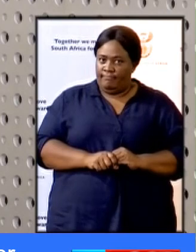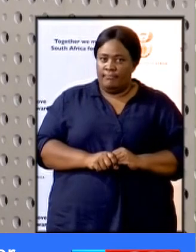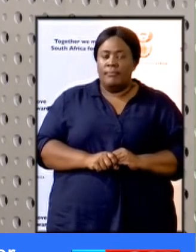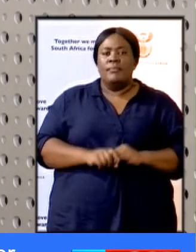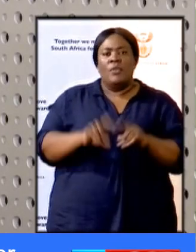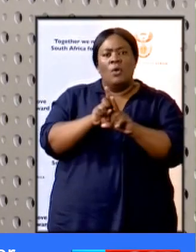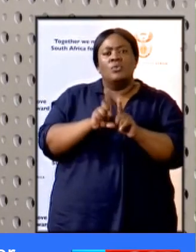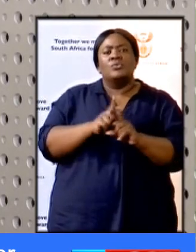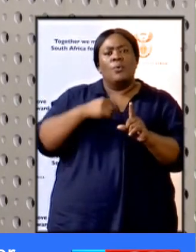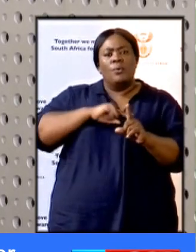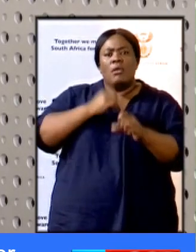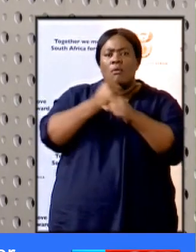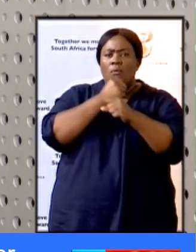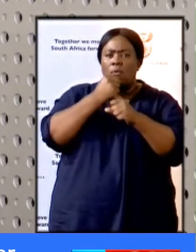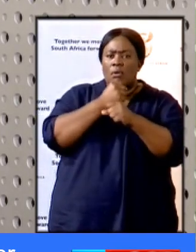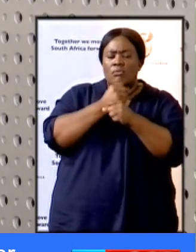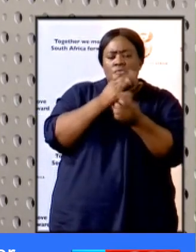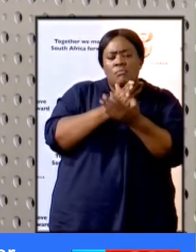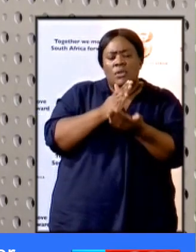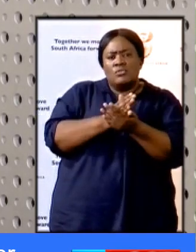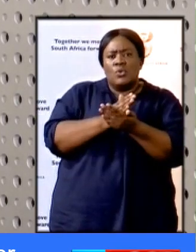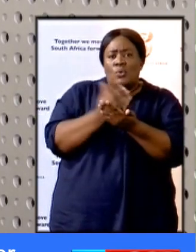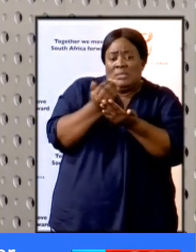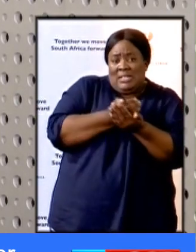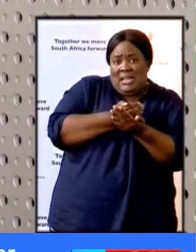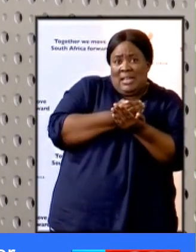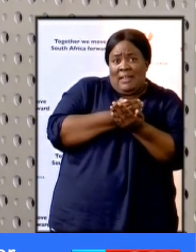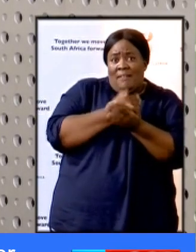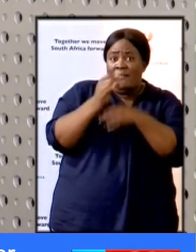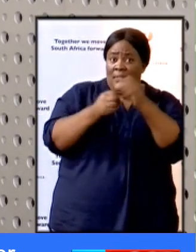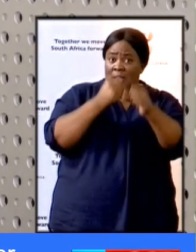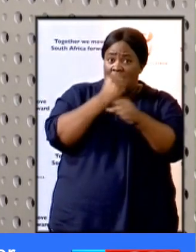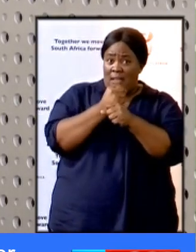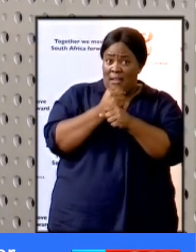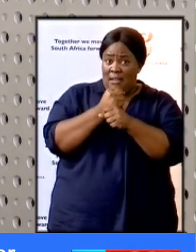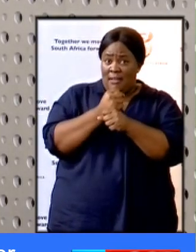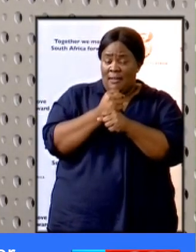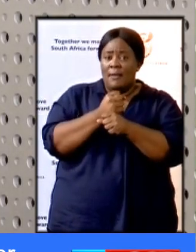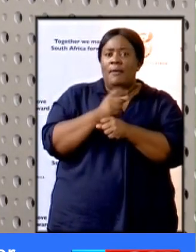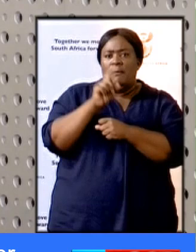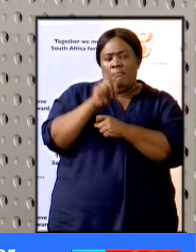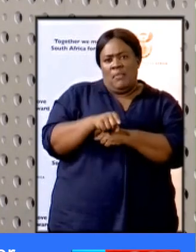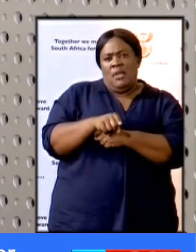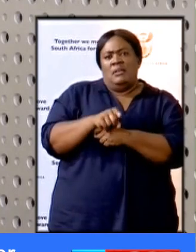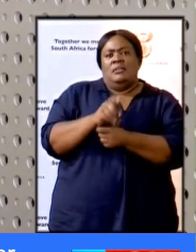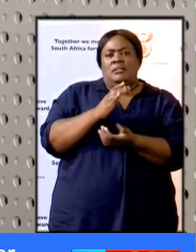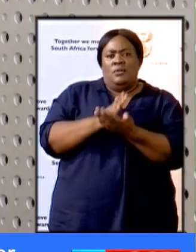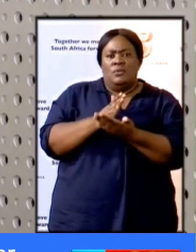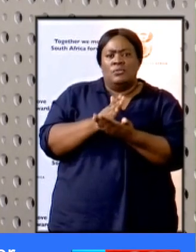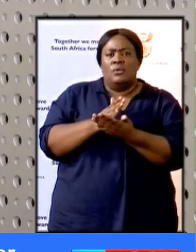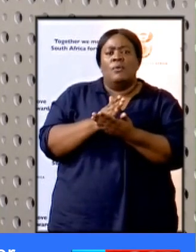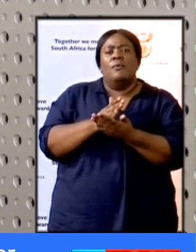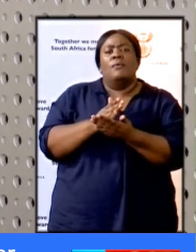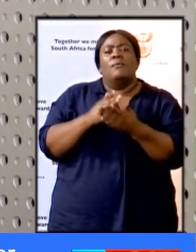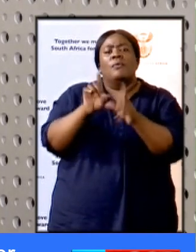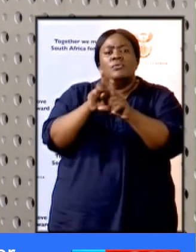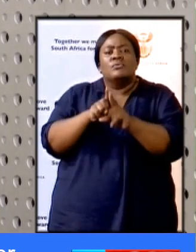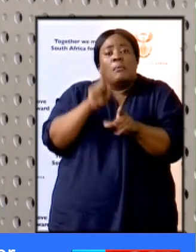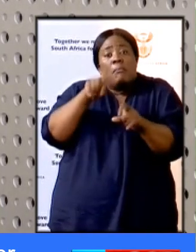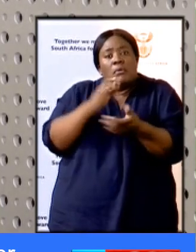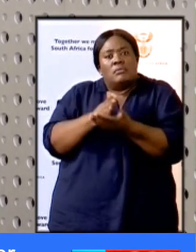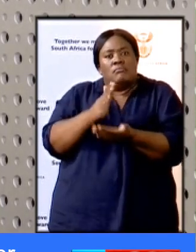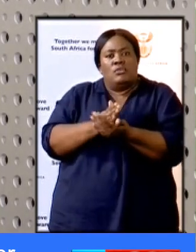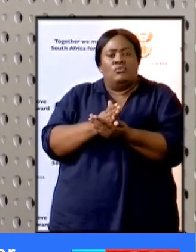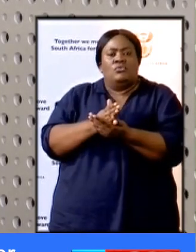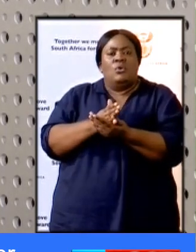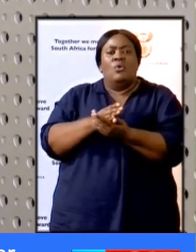the academic year must, as I say, avoid worsening the infection curve.